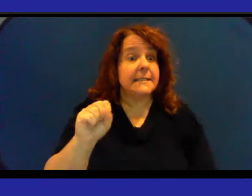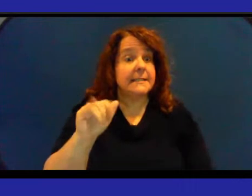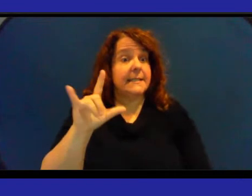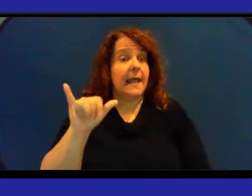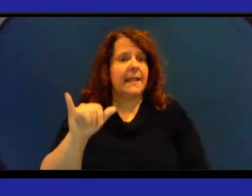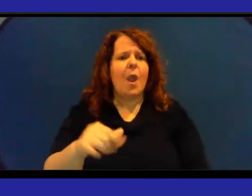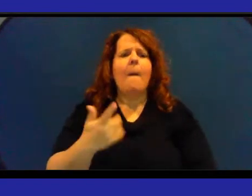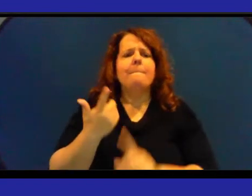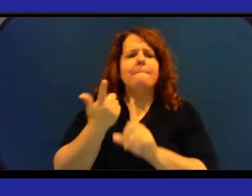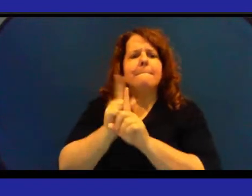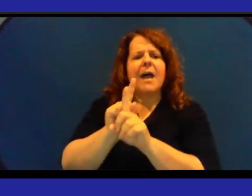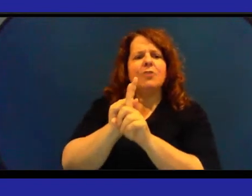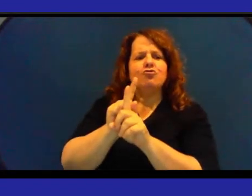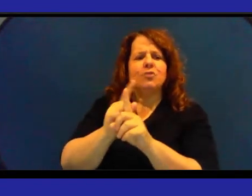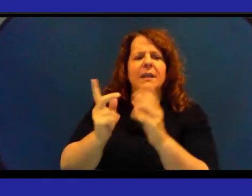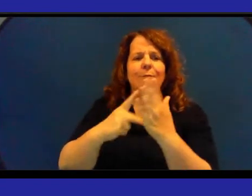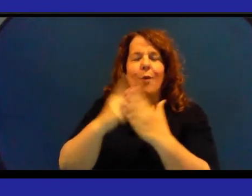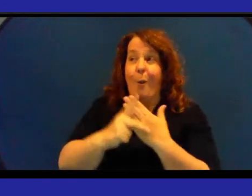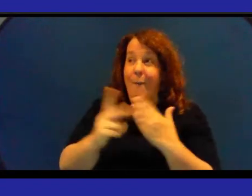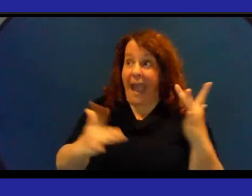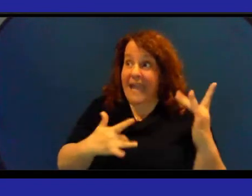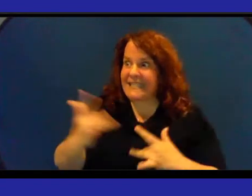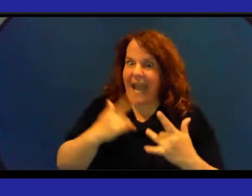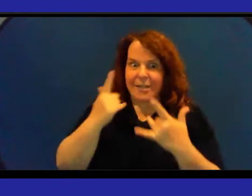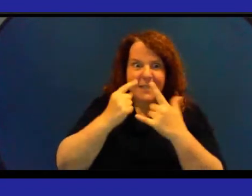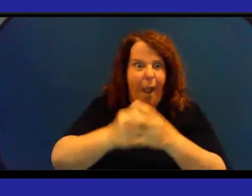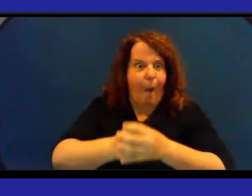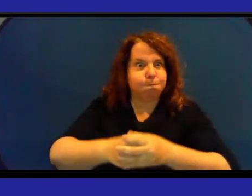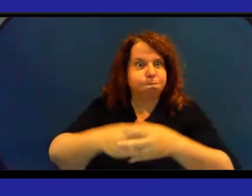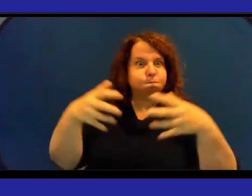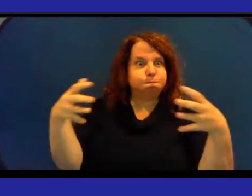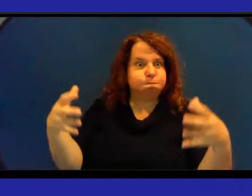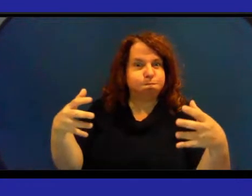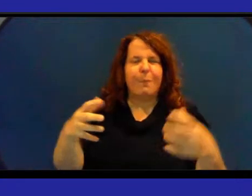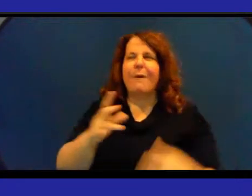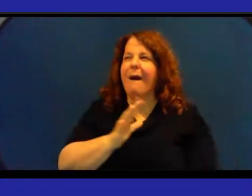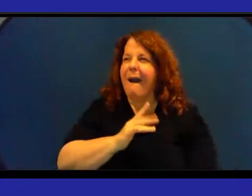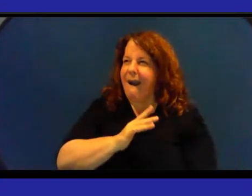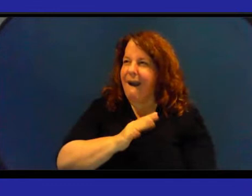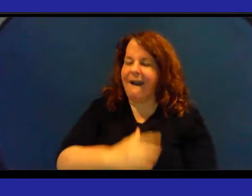program, which is exciting to see how it's growing.